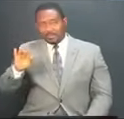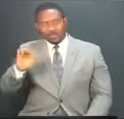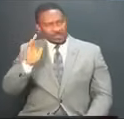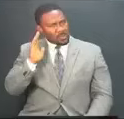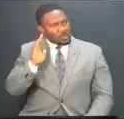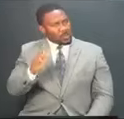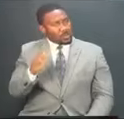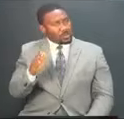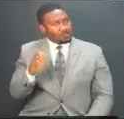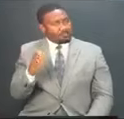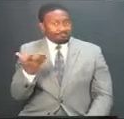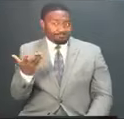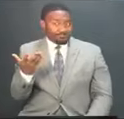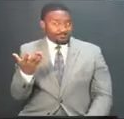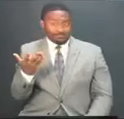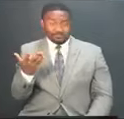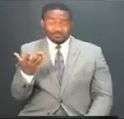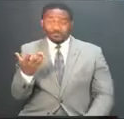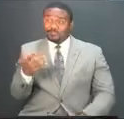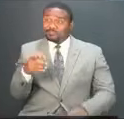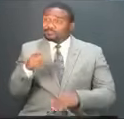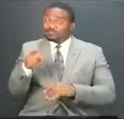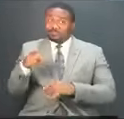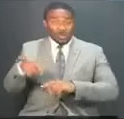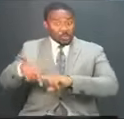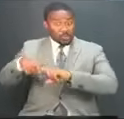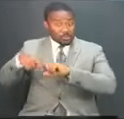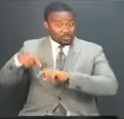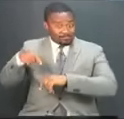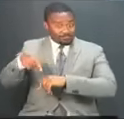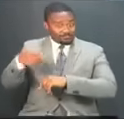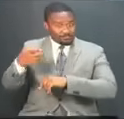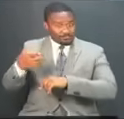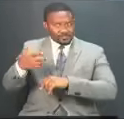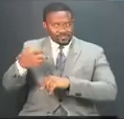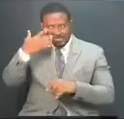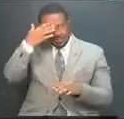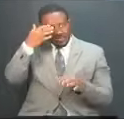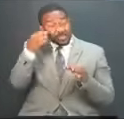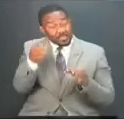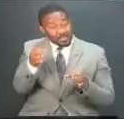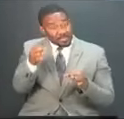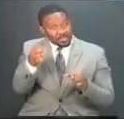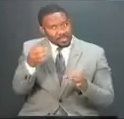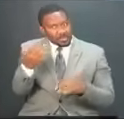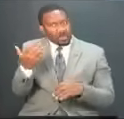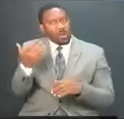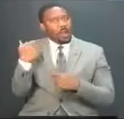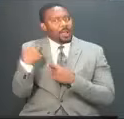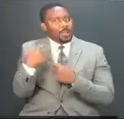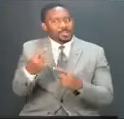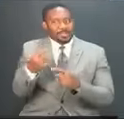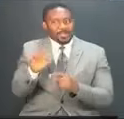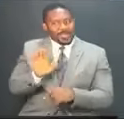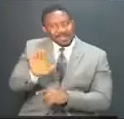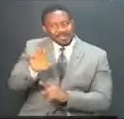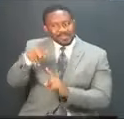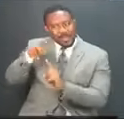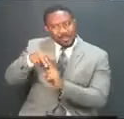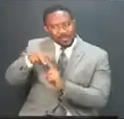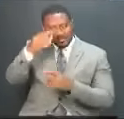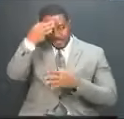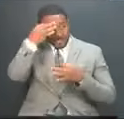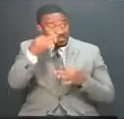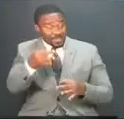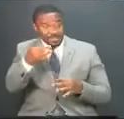further suspension on the enforcement of the judgment until the application is determined